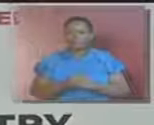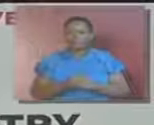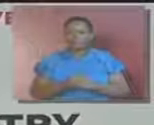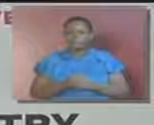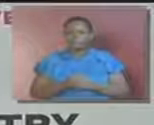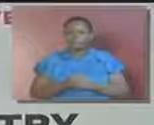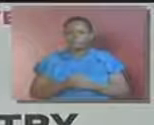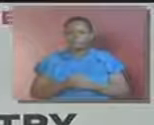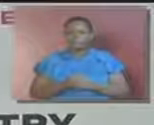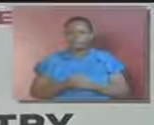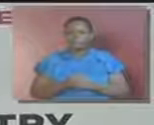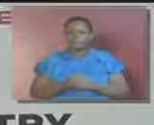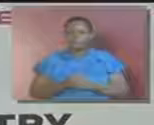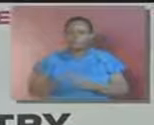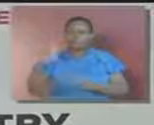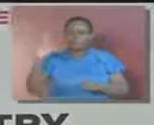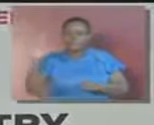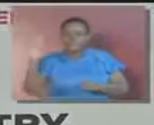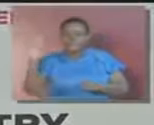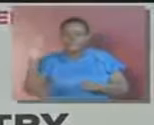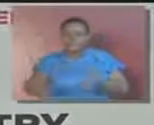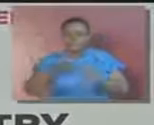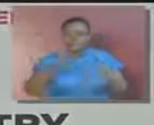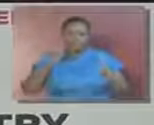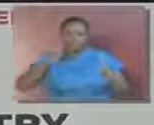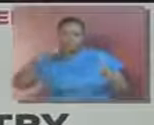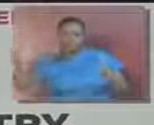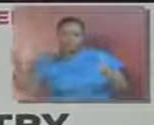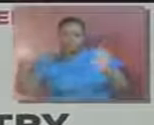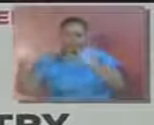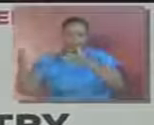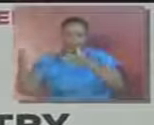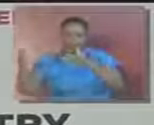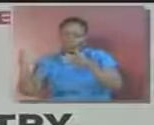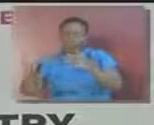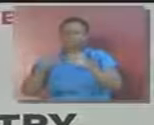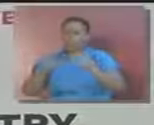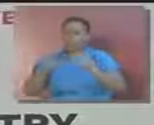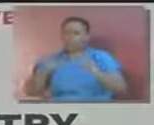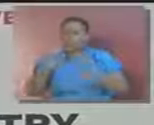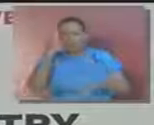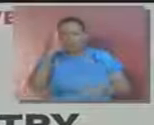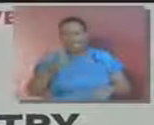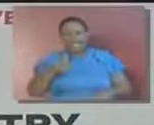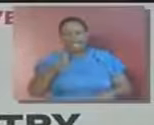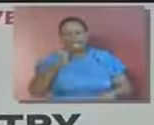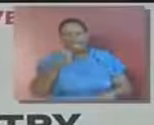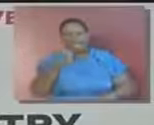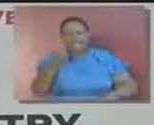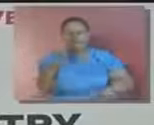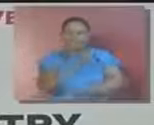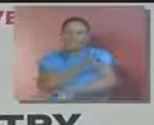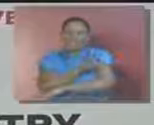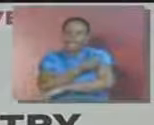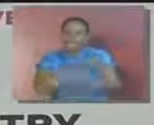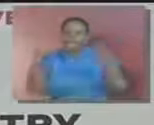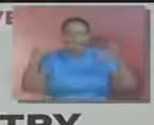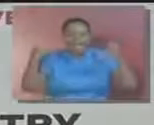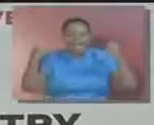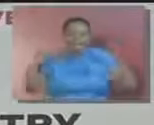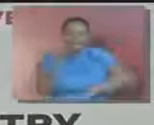37,000 around there. So that's why I said we are going to try to vaccinate somewhere between 20 to 30, because we have used up some